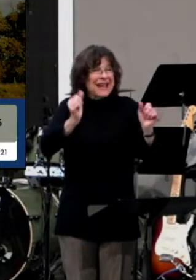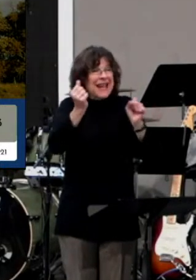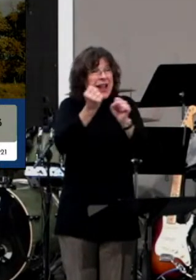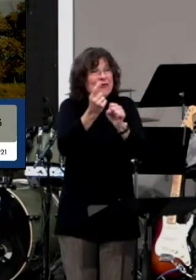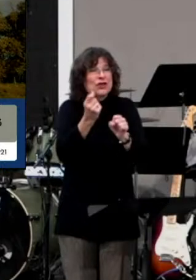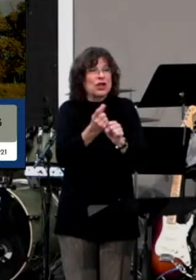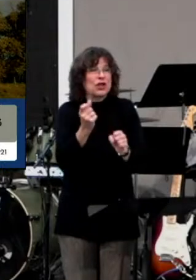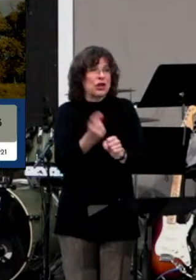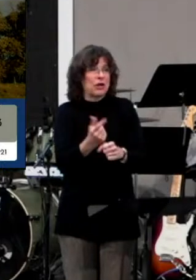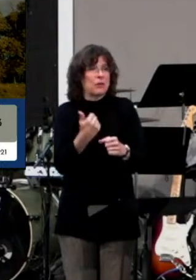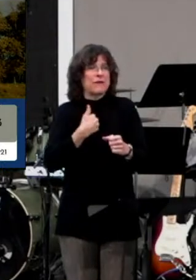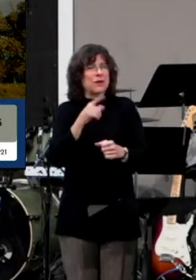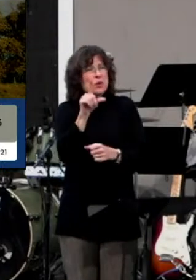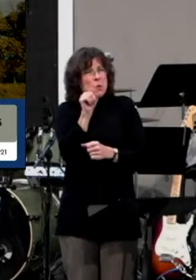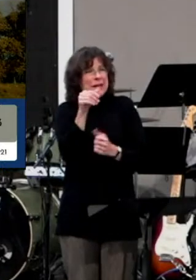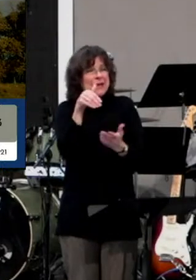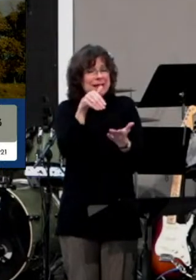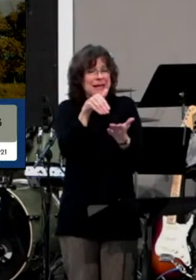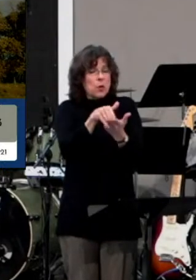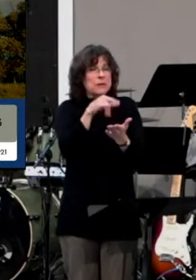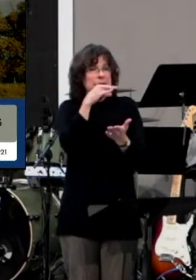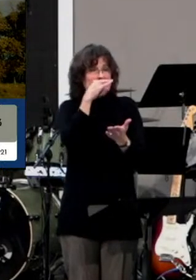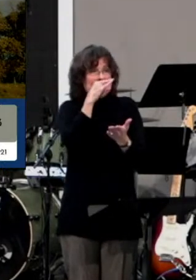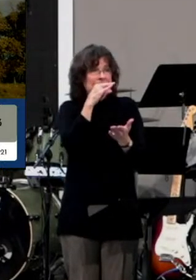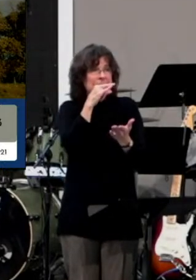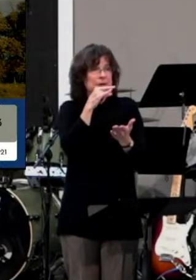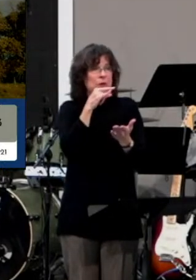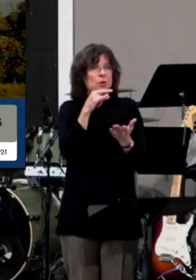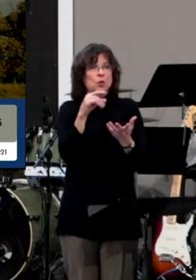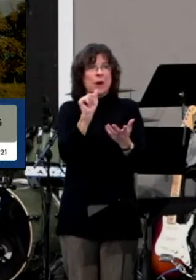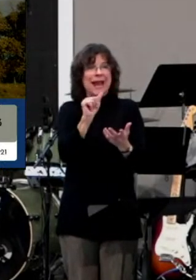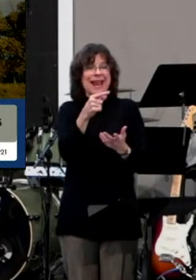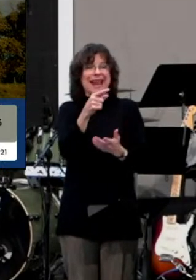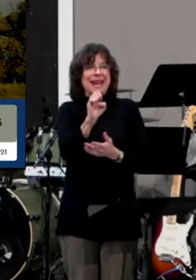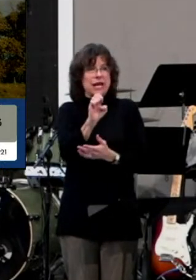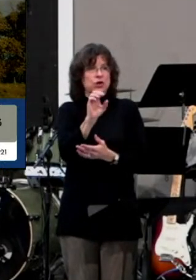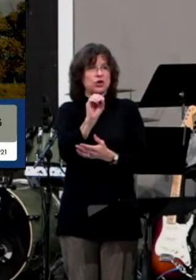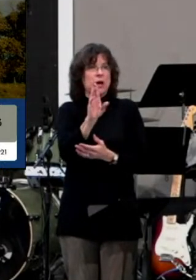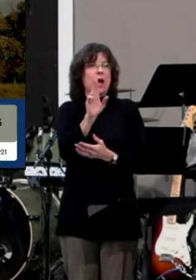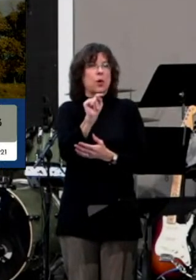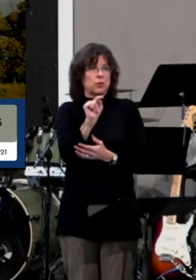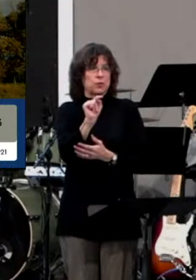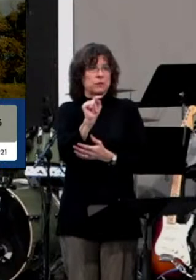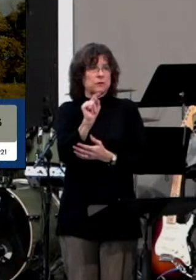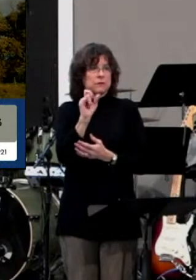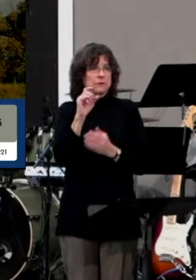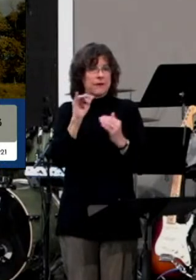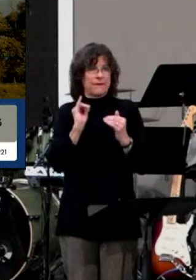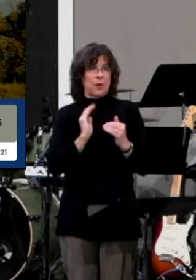have 20,000 kids who age out of the foster care system.